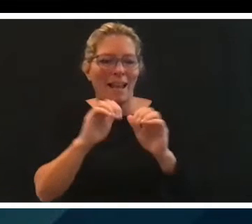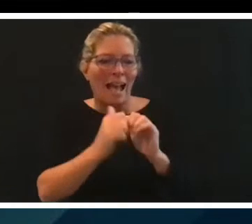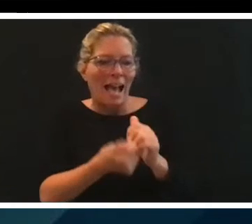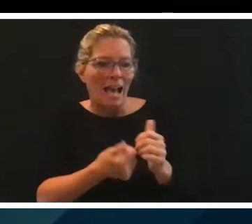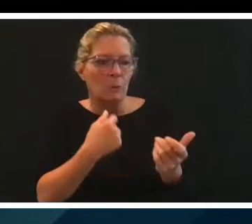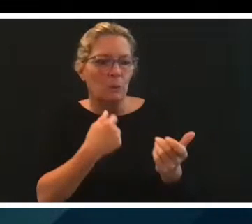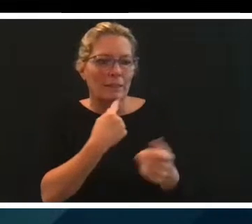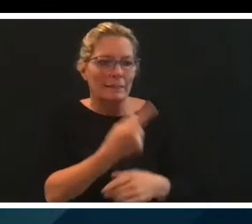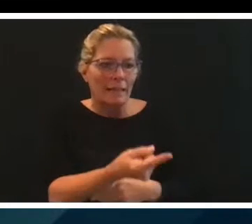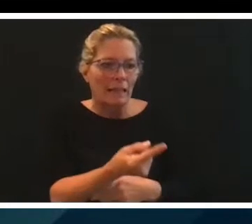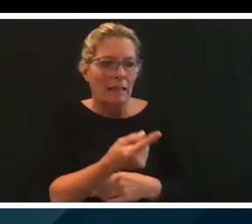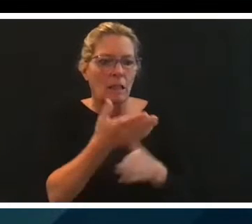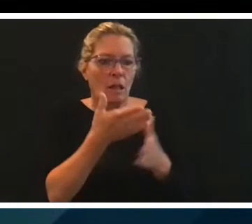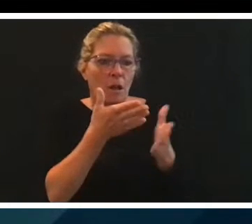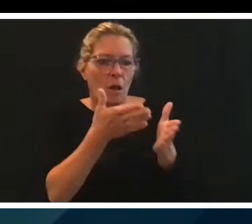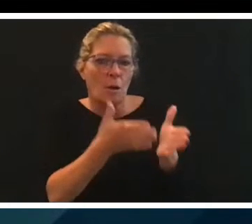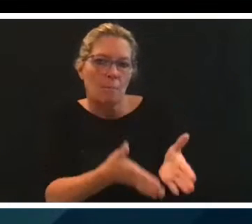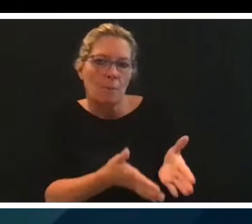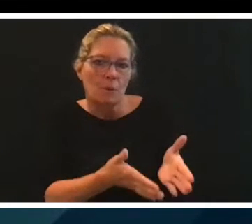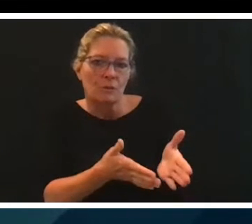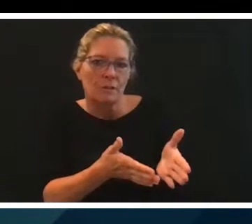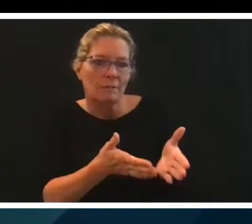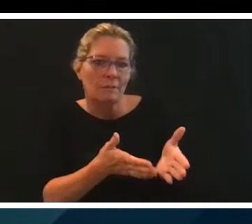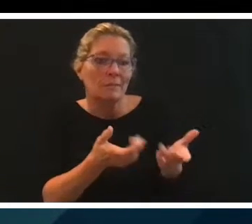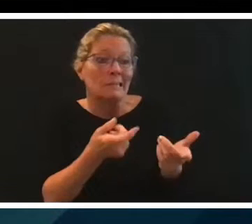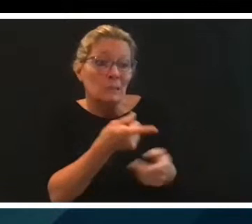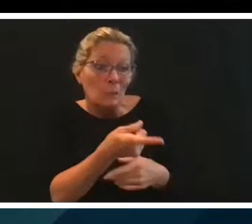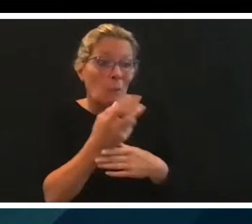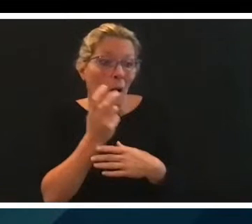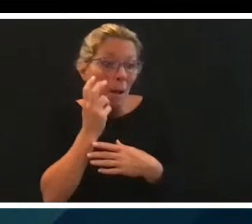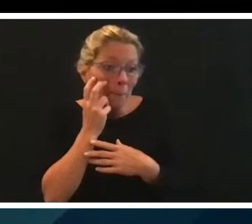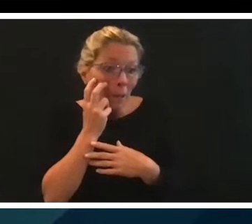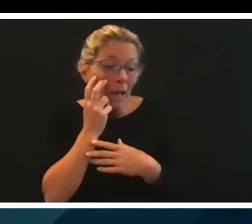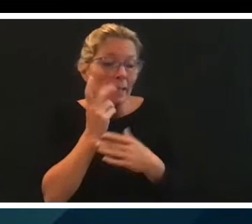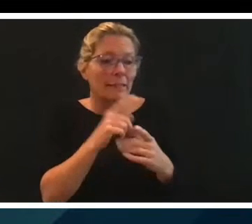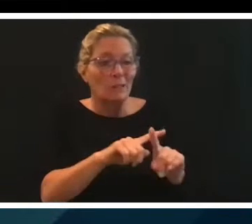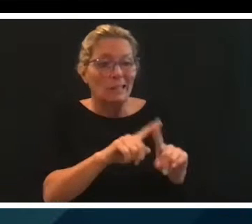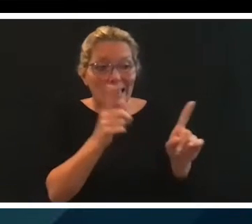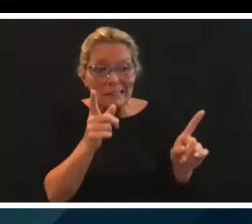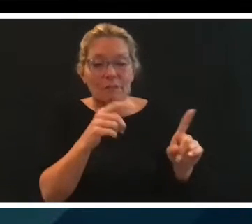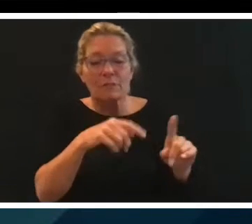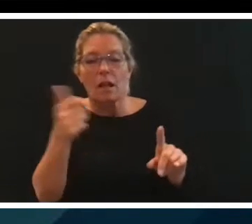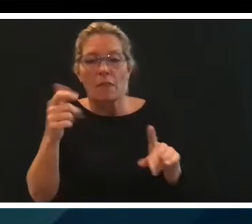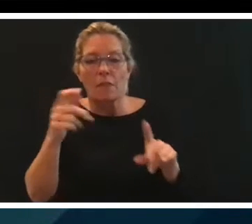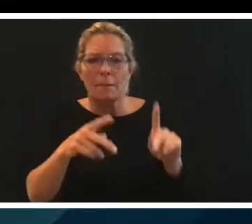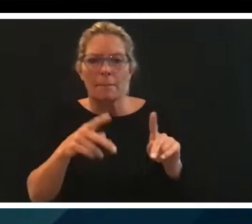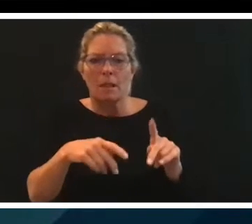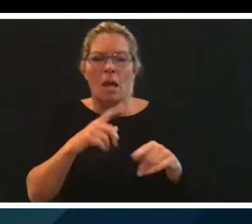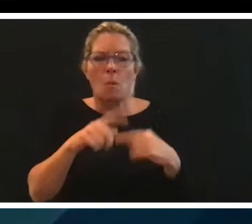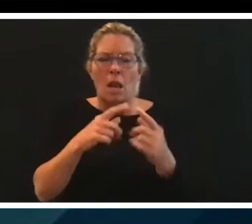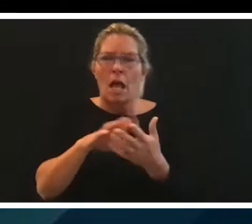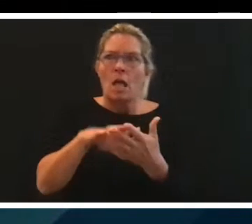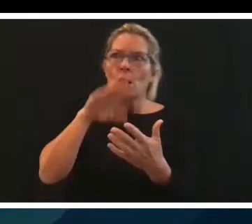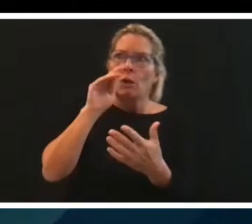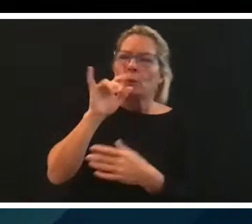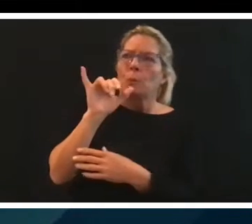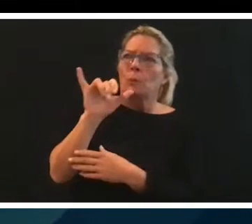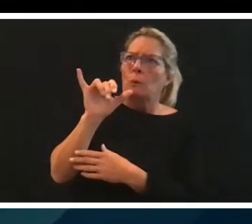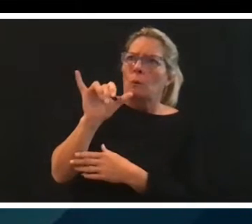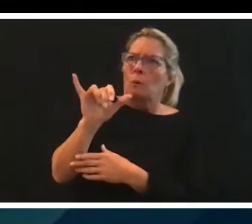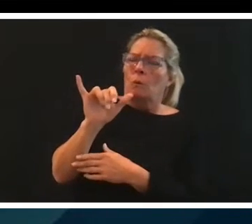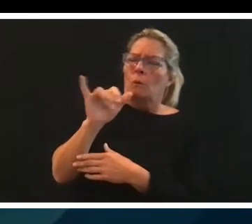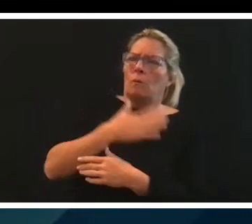their deal is and what makes them different than somebody else, and that was a traumatic thing. And there's nothing, you